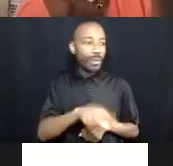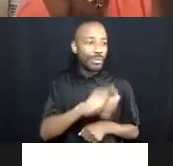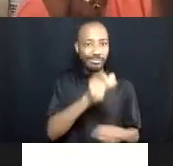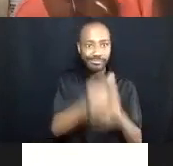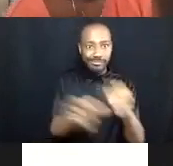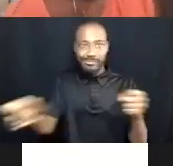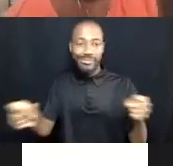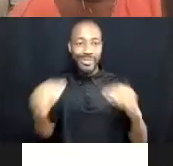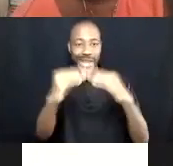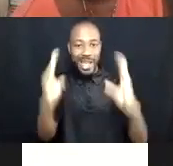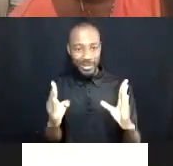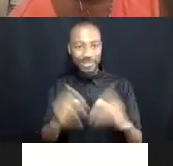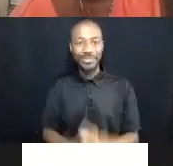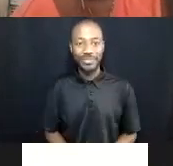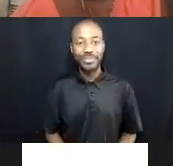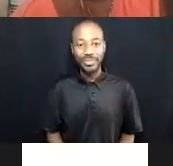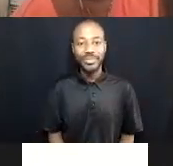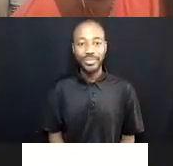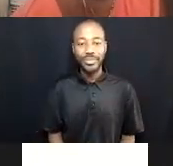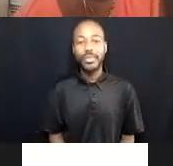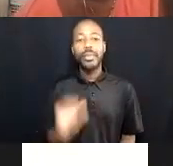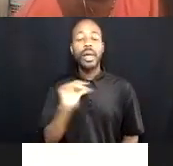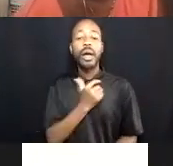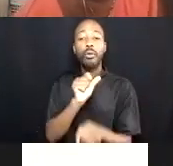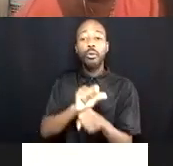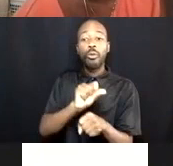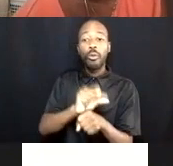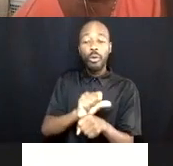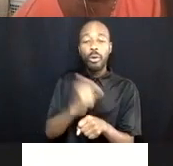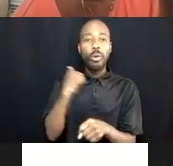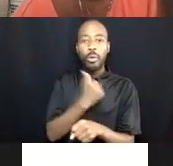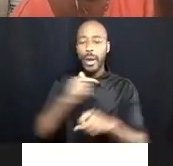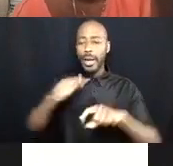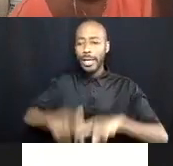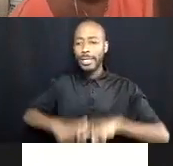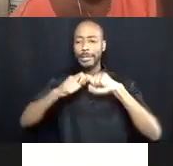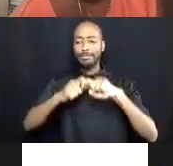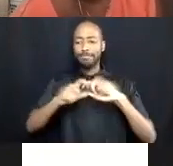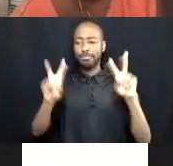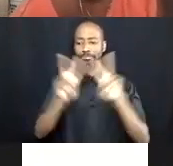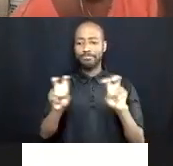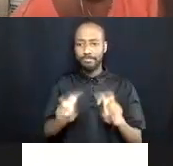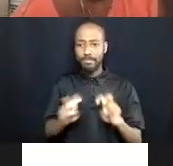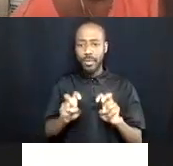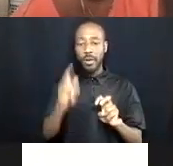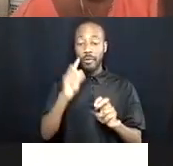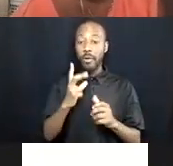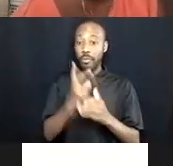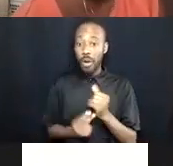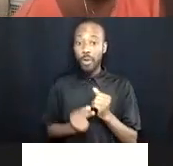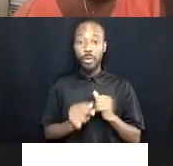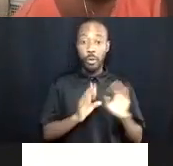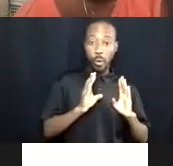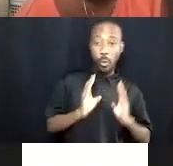So in our work, one of the things that we've kind of paused to think about and assess, like both for the organizers who